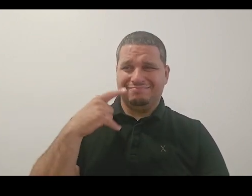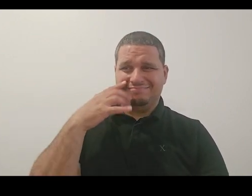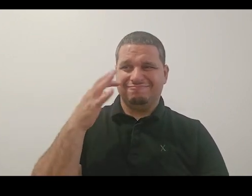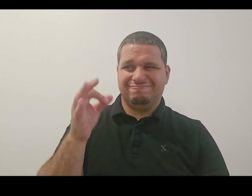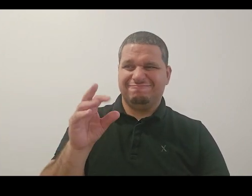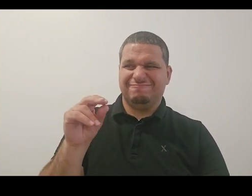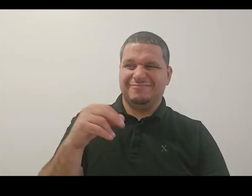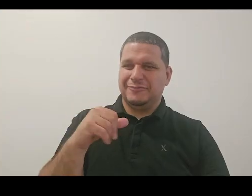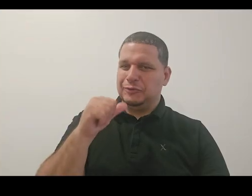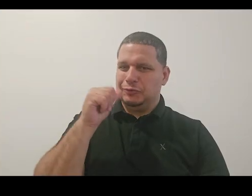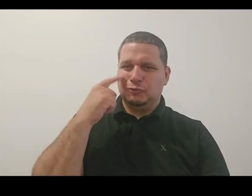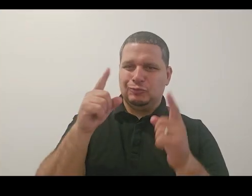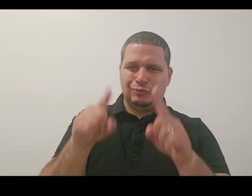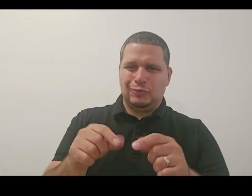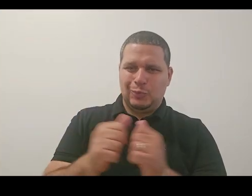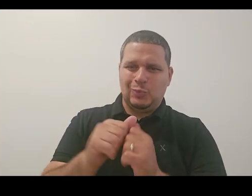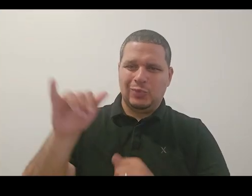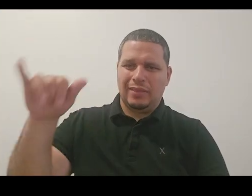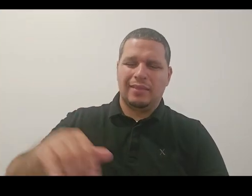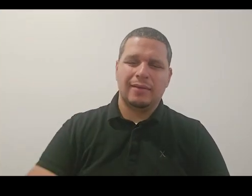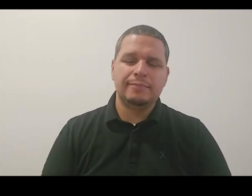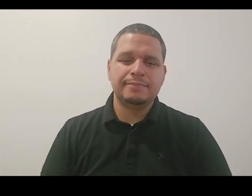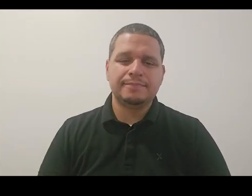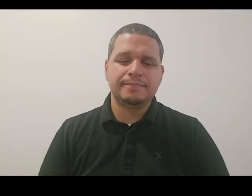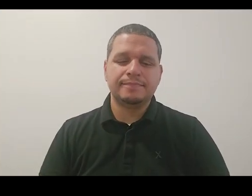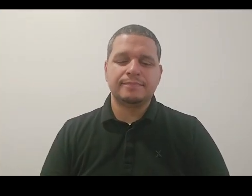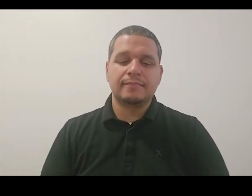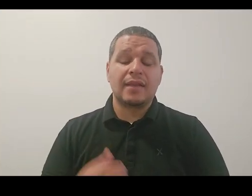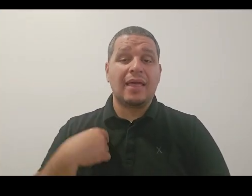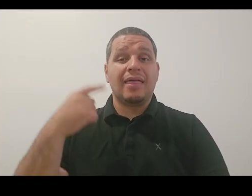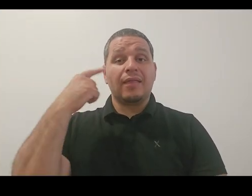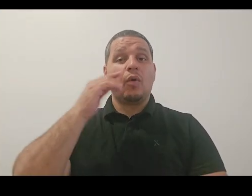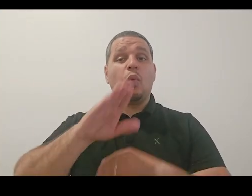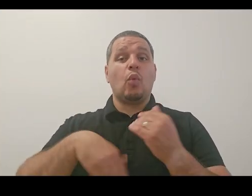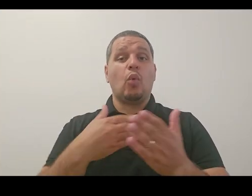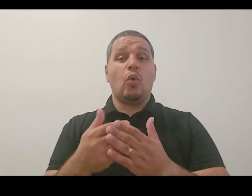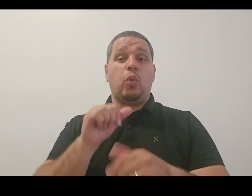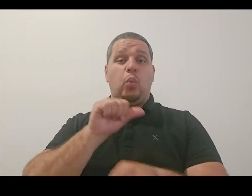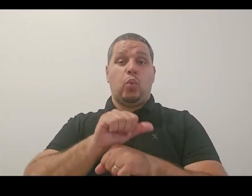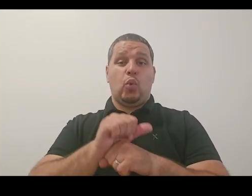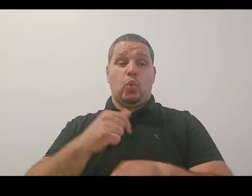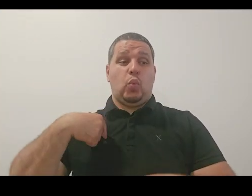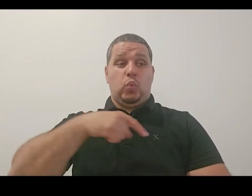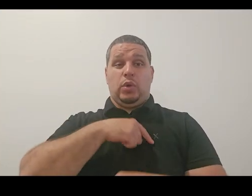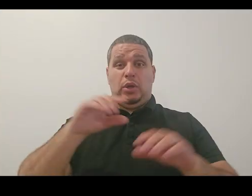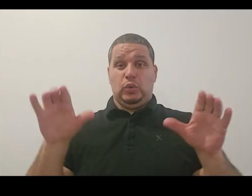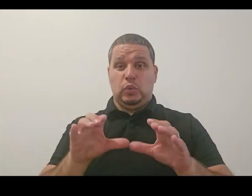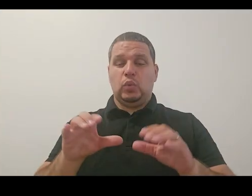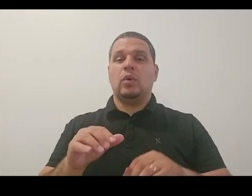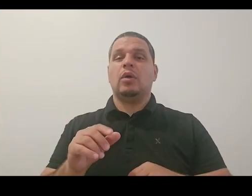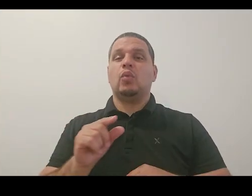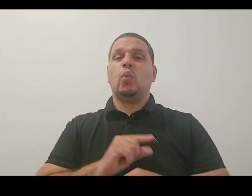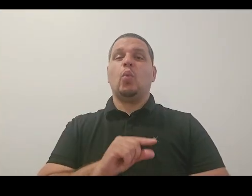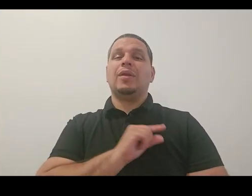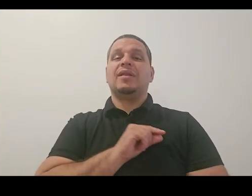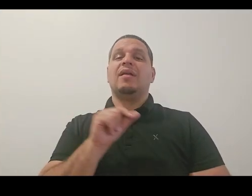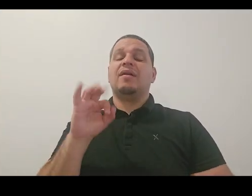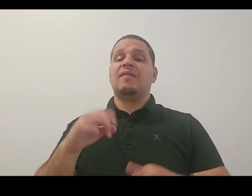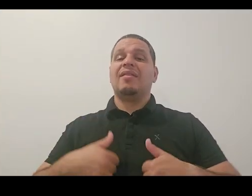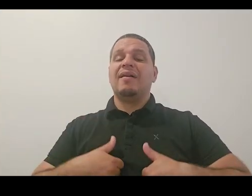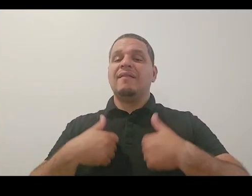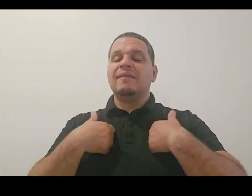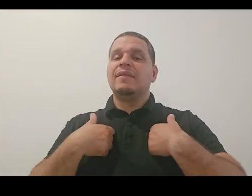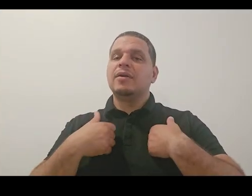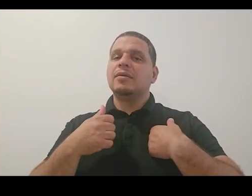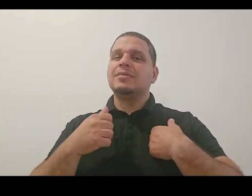definitely don't borrow into that, because I think that all the work that we do and all the quality of life that